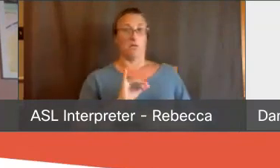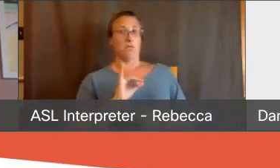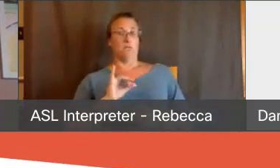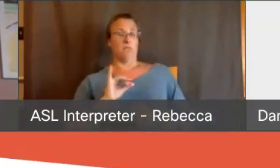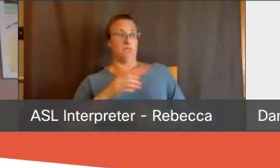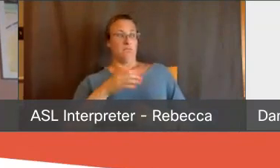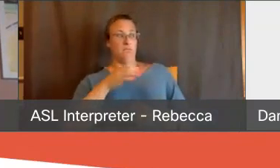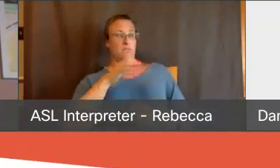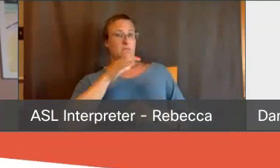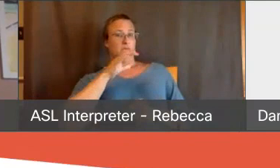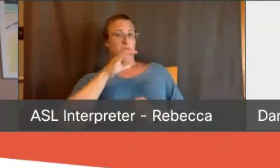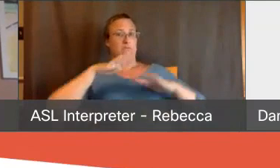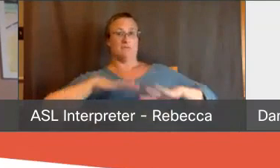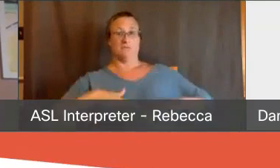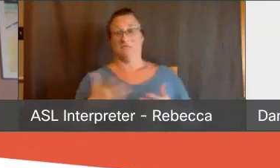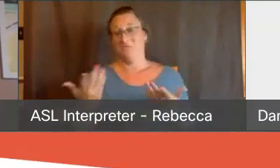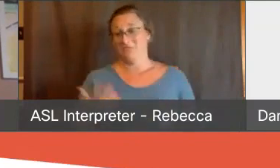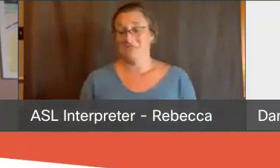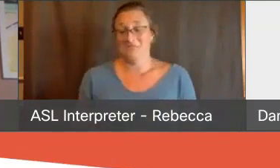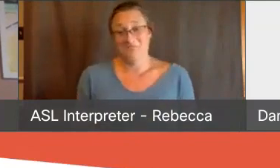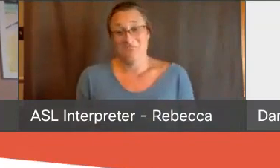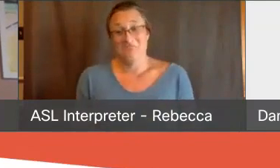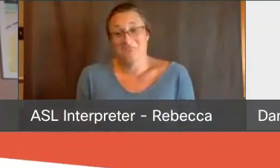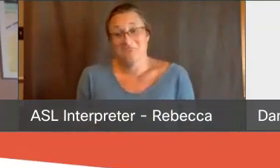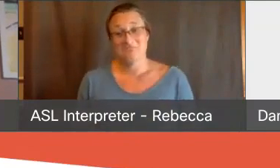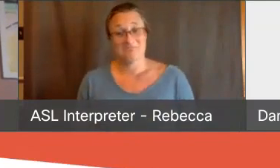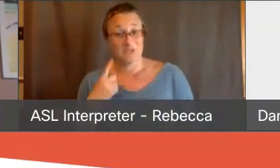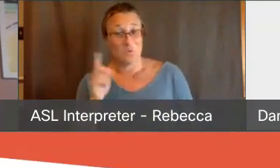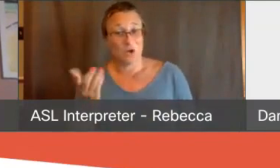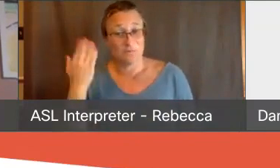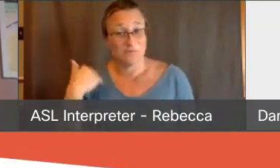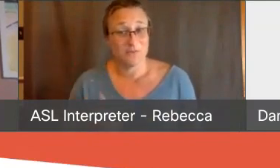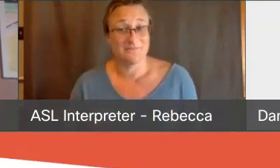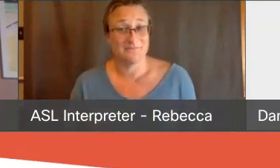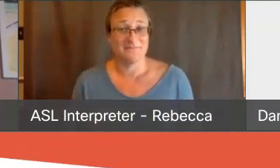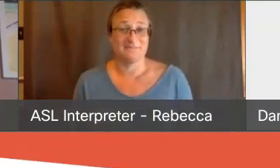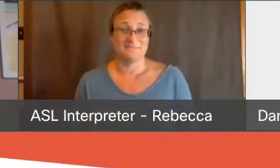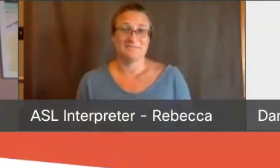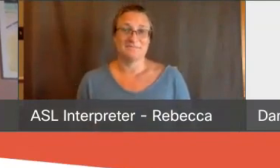offer when you're trying to like get them to calm down. And it really has worked in the past.